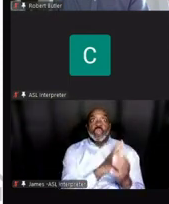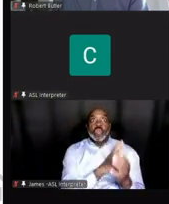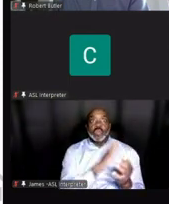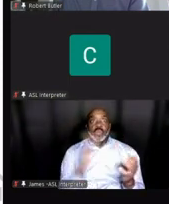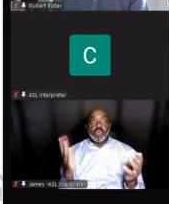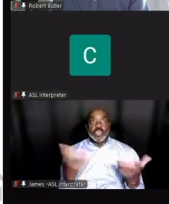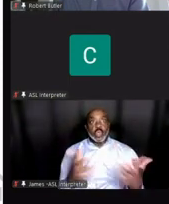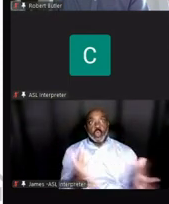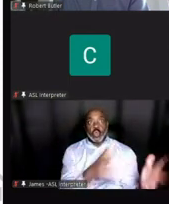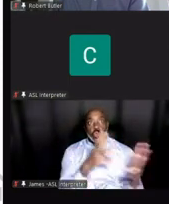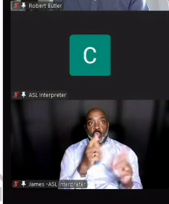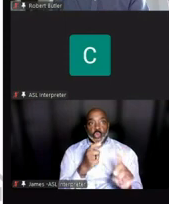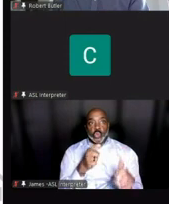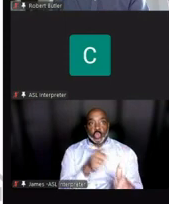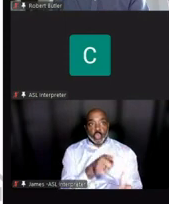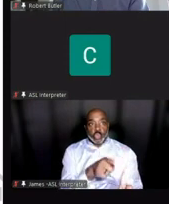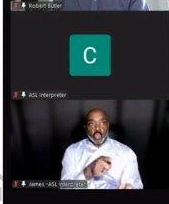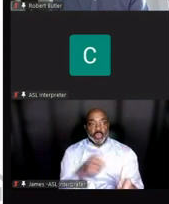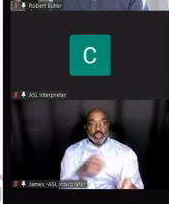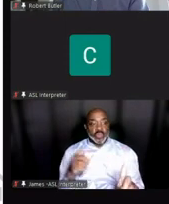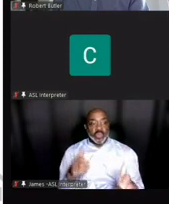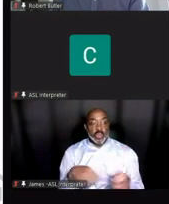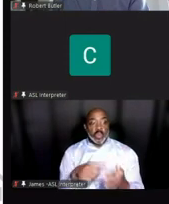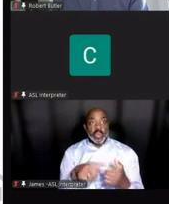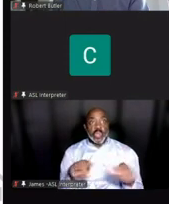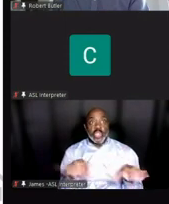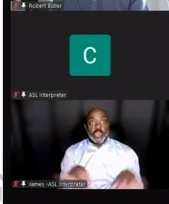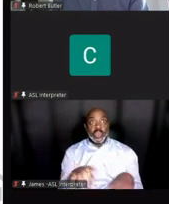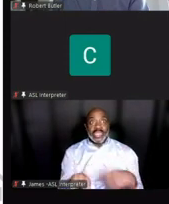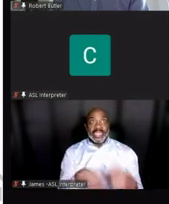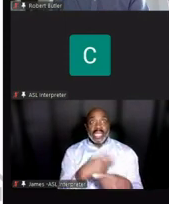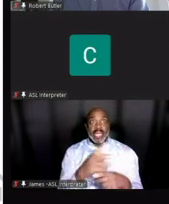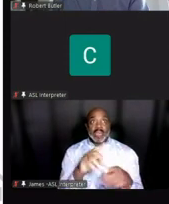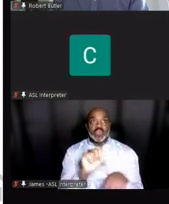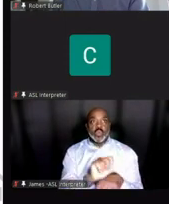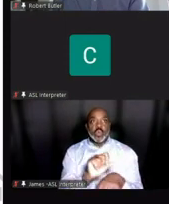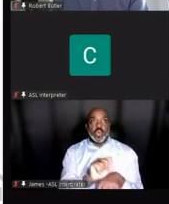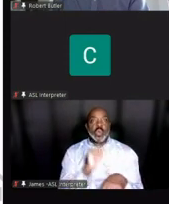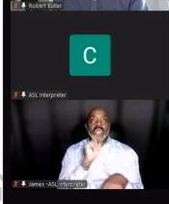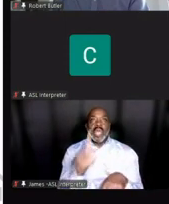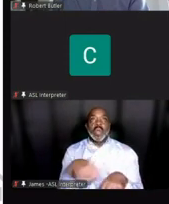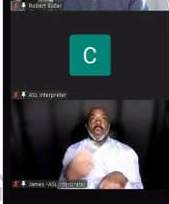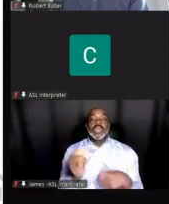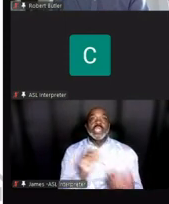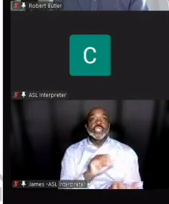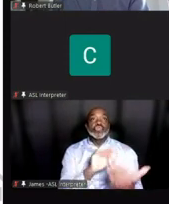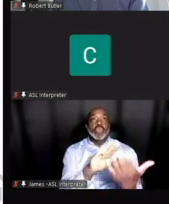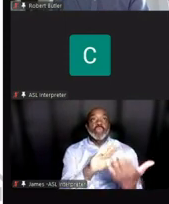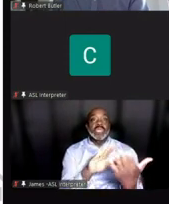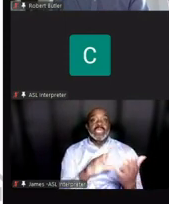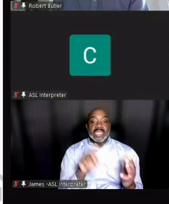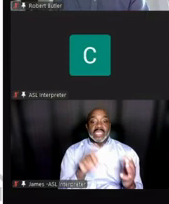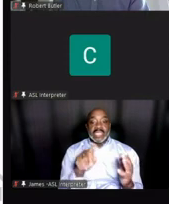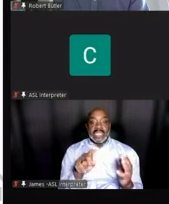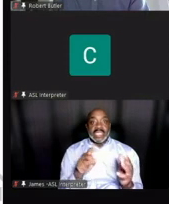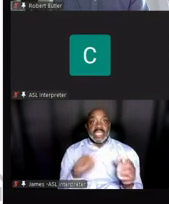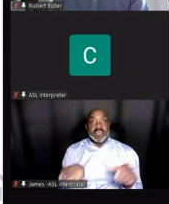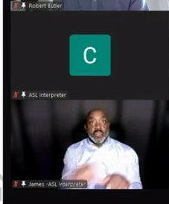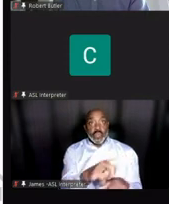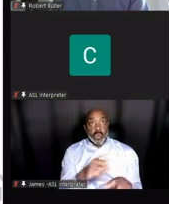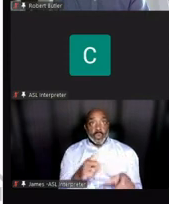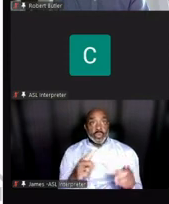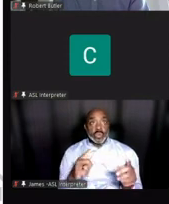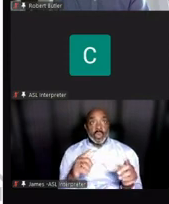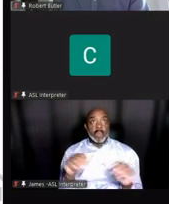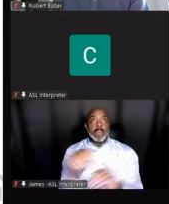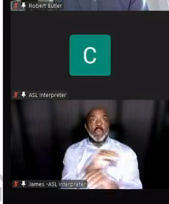to you. And when we do this kind of work, we not only are able to address the needs of those that are,